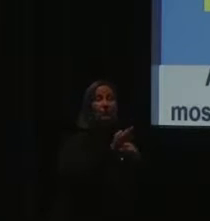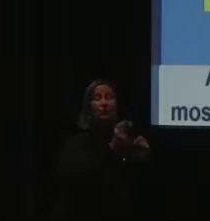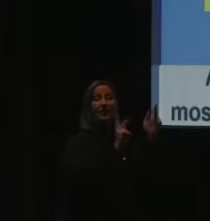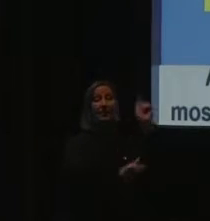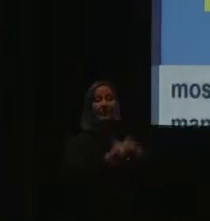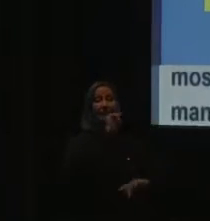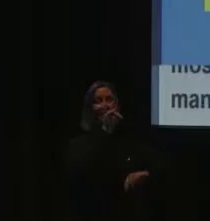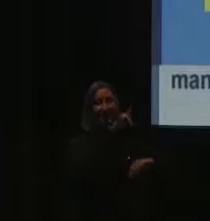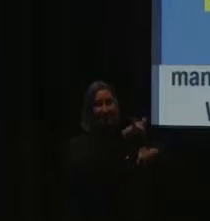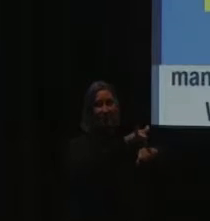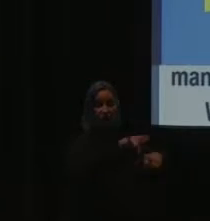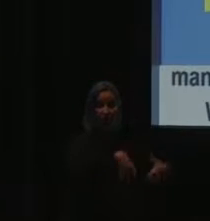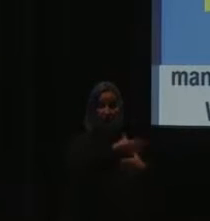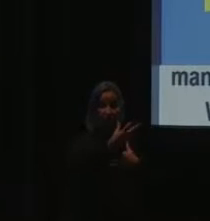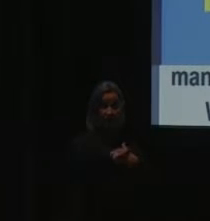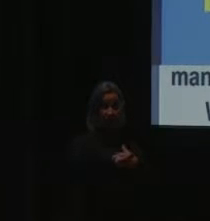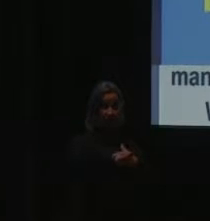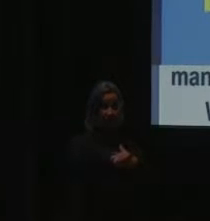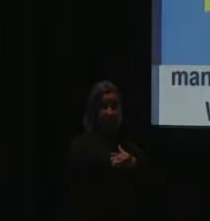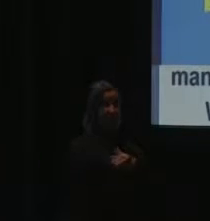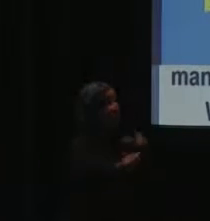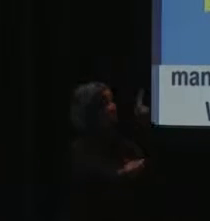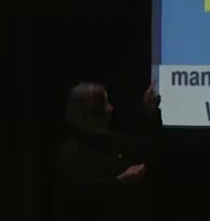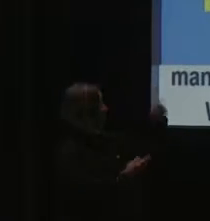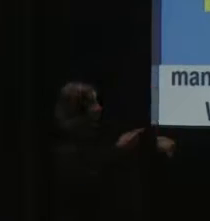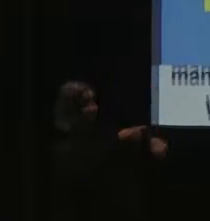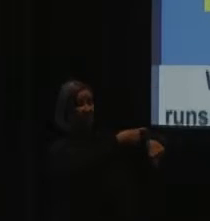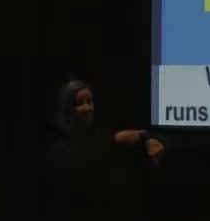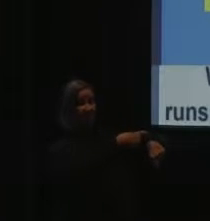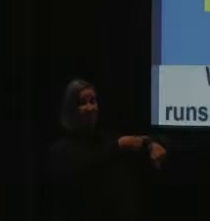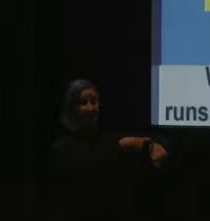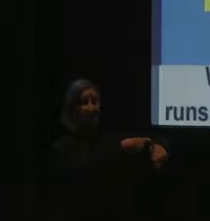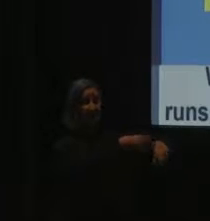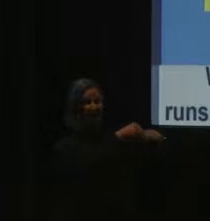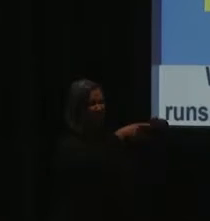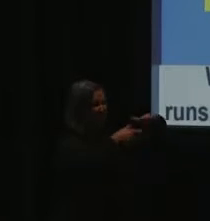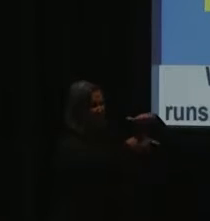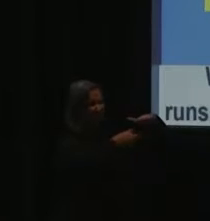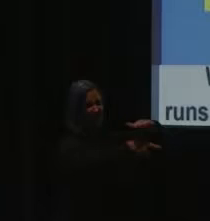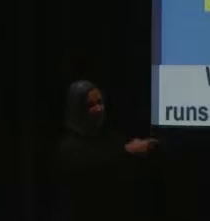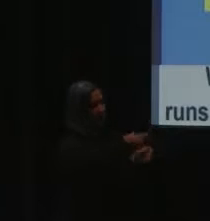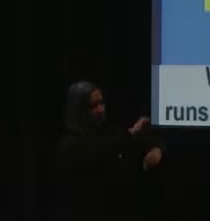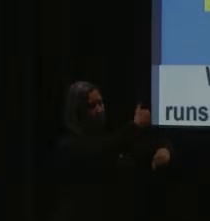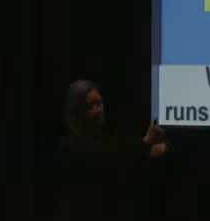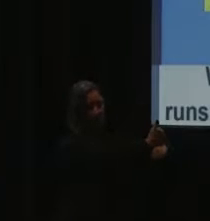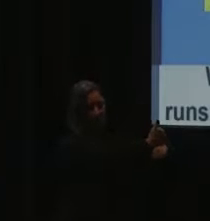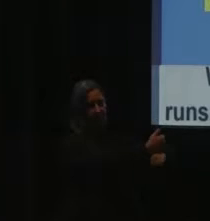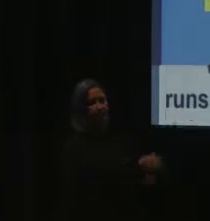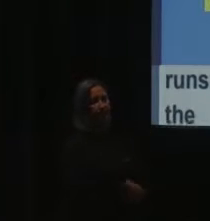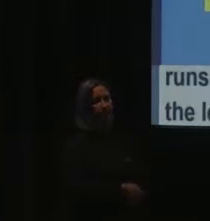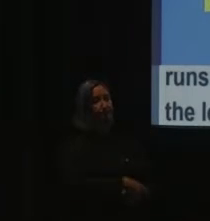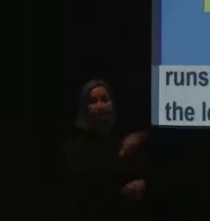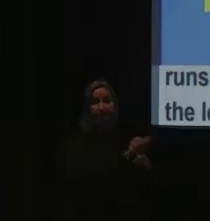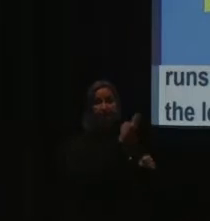what I mean by that is it's outside, and it usually runs off of some controller in the garage. So we're the least aware of how we use it, and it uses